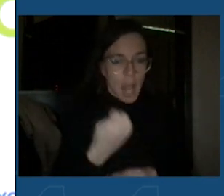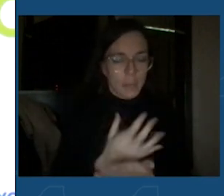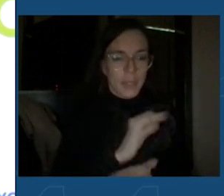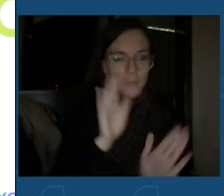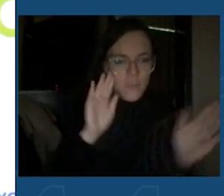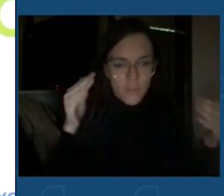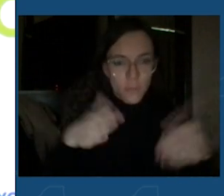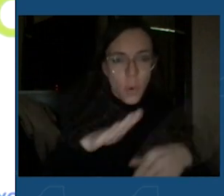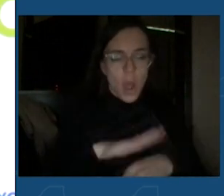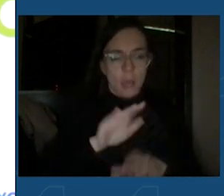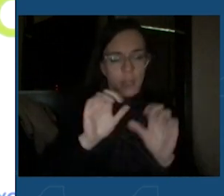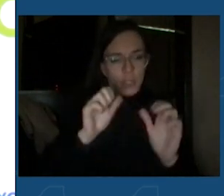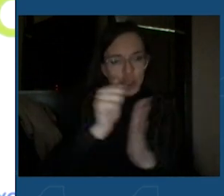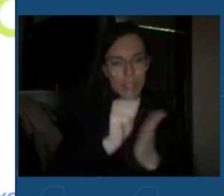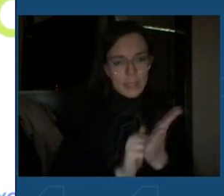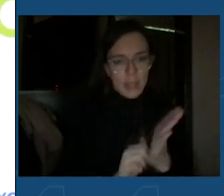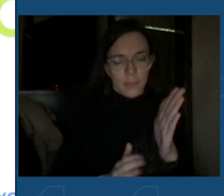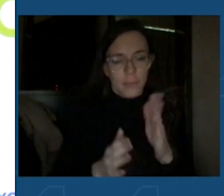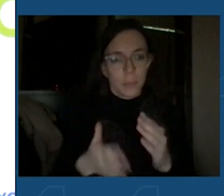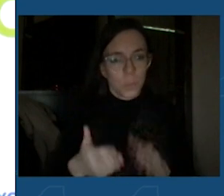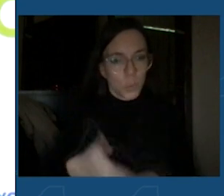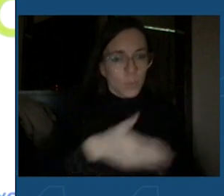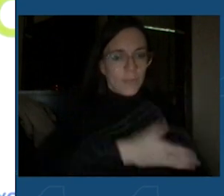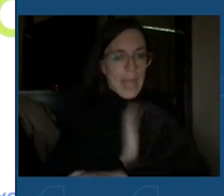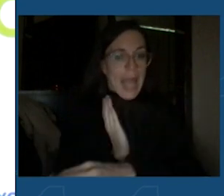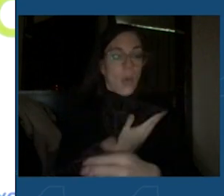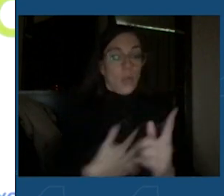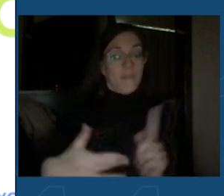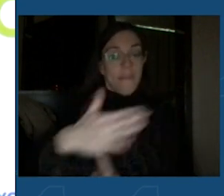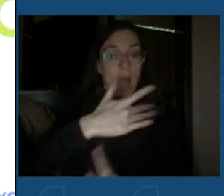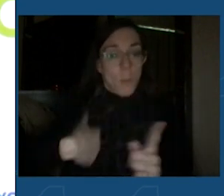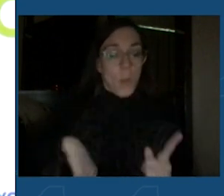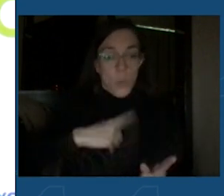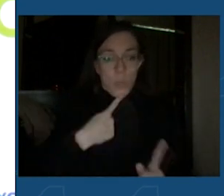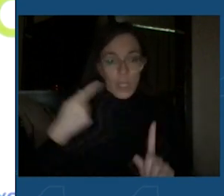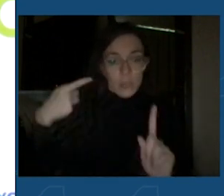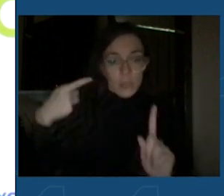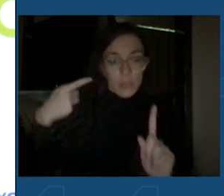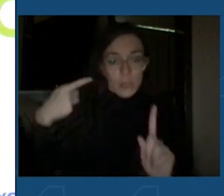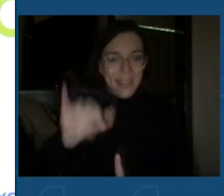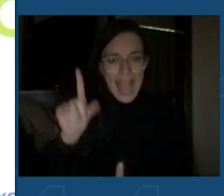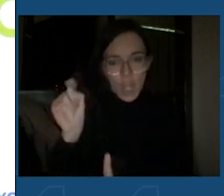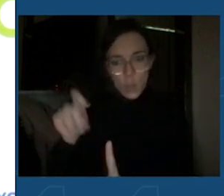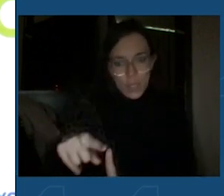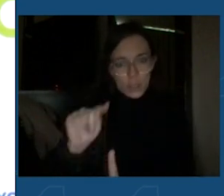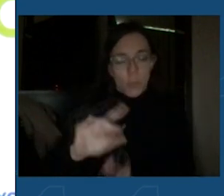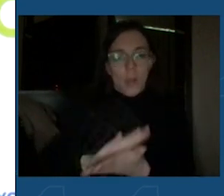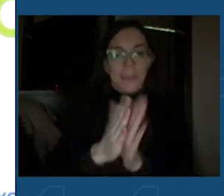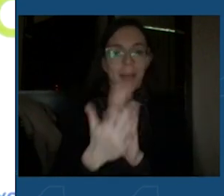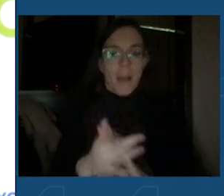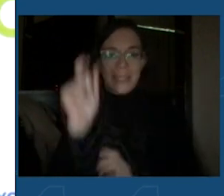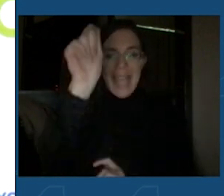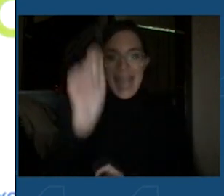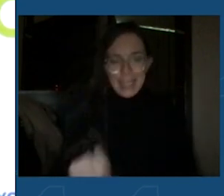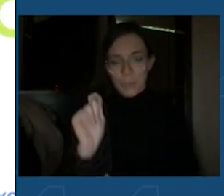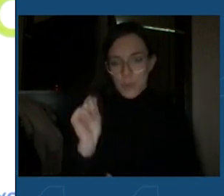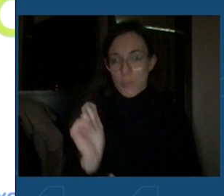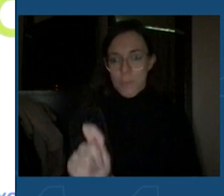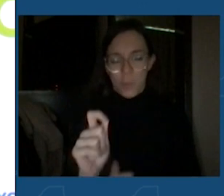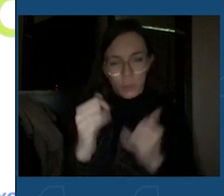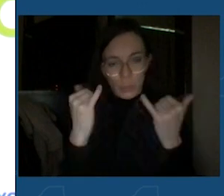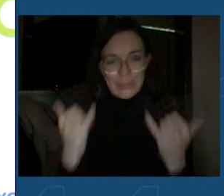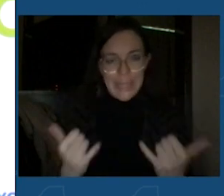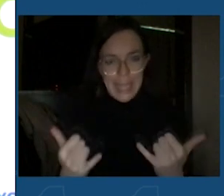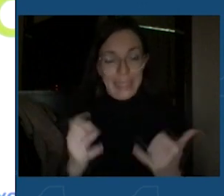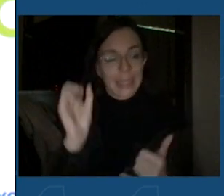of improving our environment. We are saying that question mark is turned into an exclamation point today. Yes,